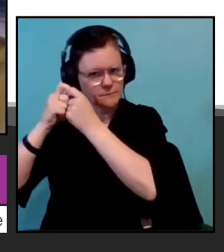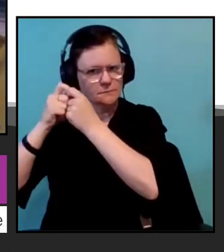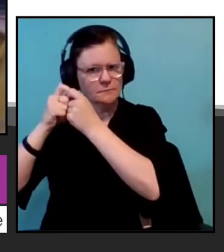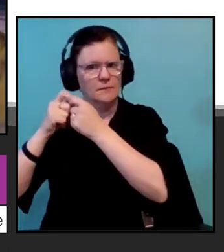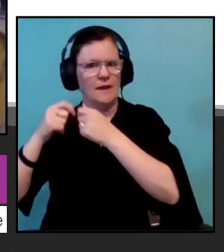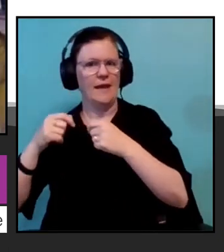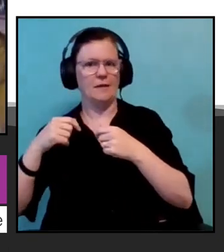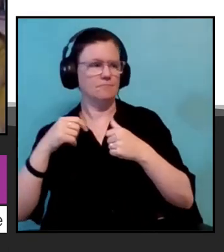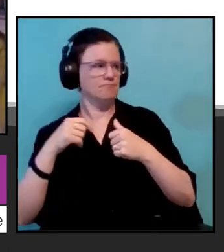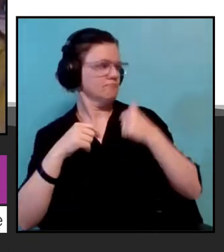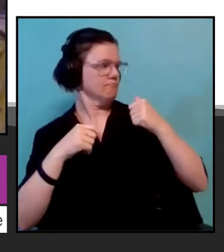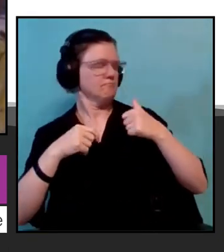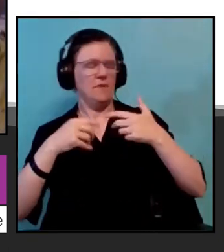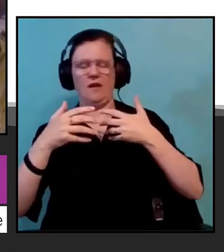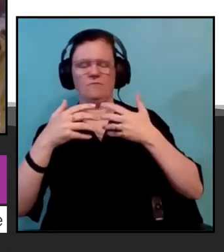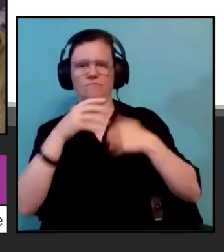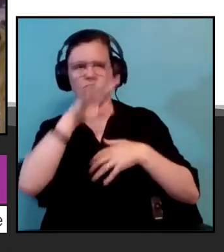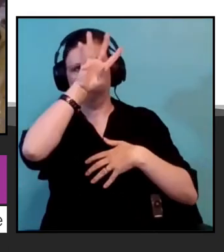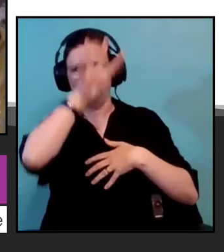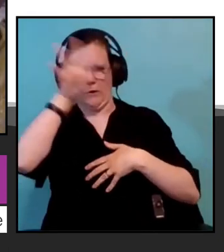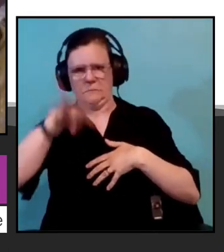thing behind me.